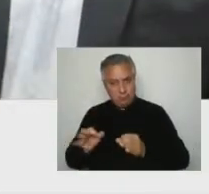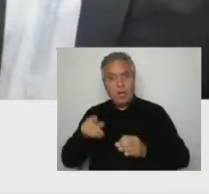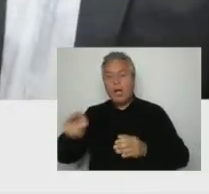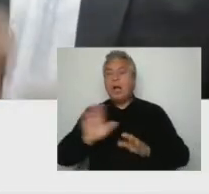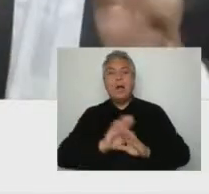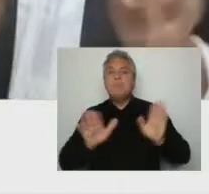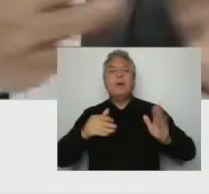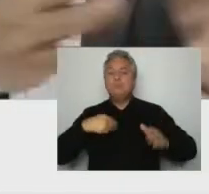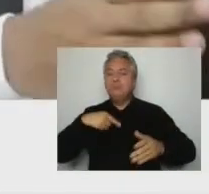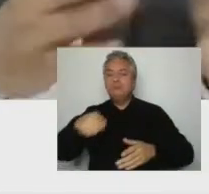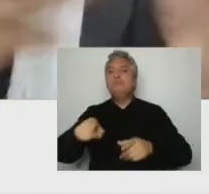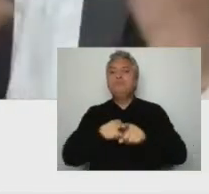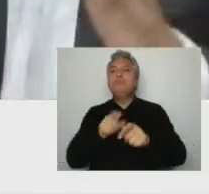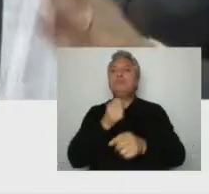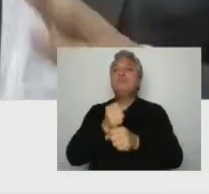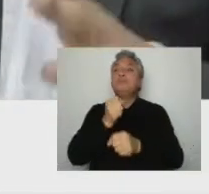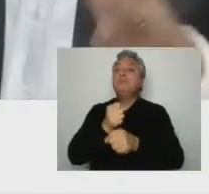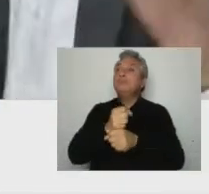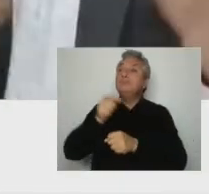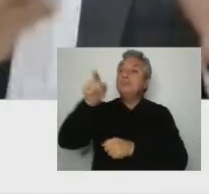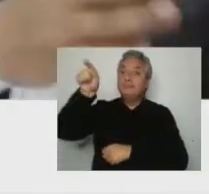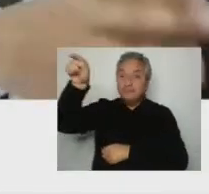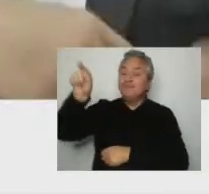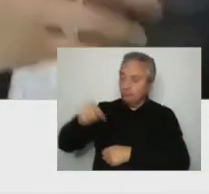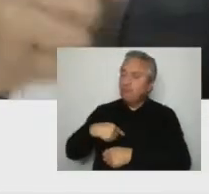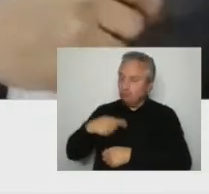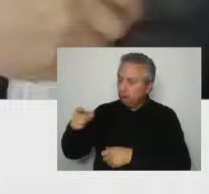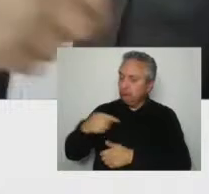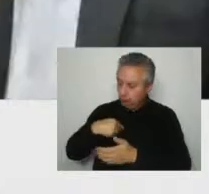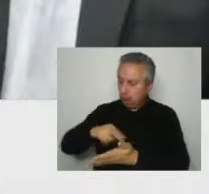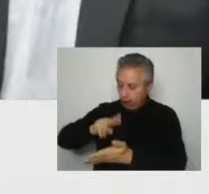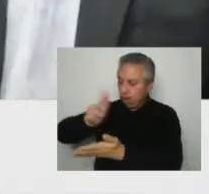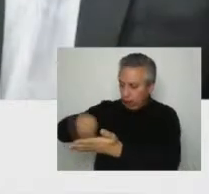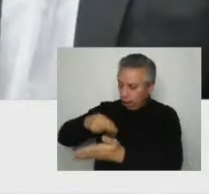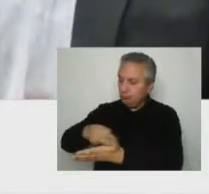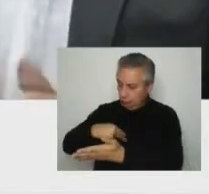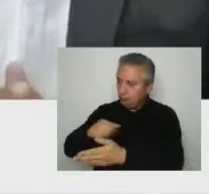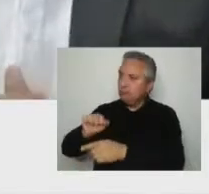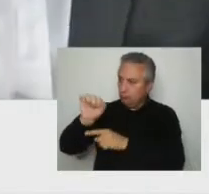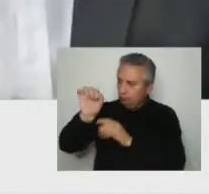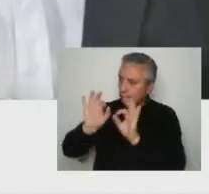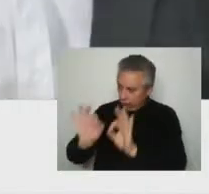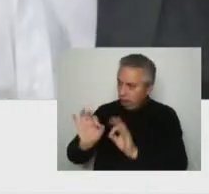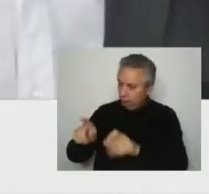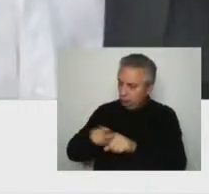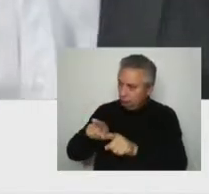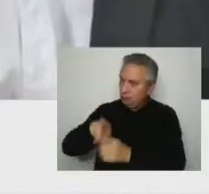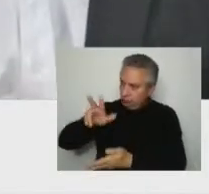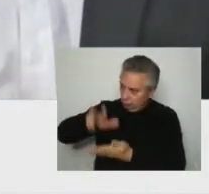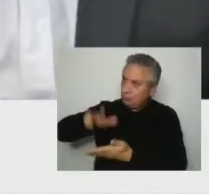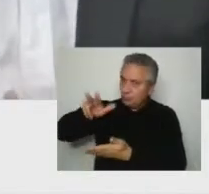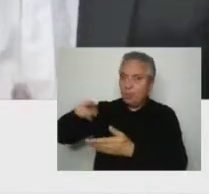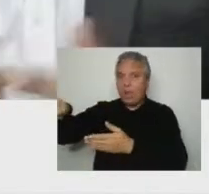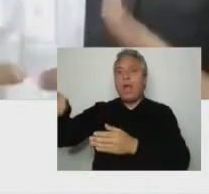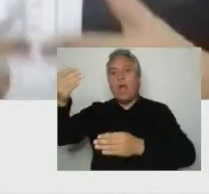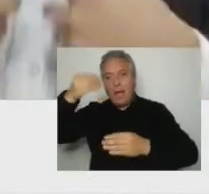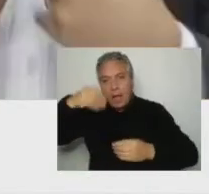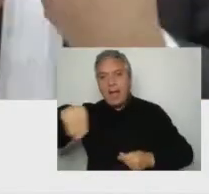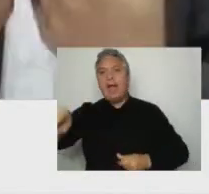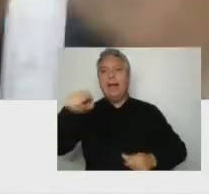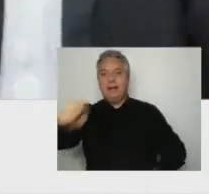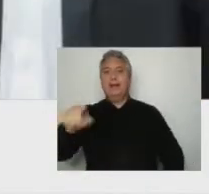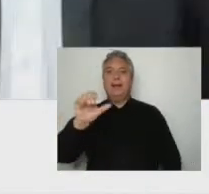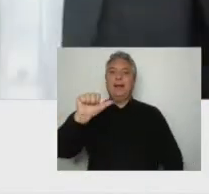to sign up the informal individuals. In the formal sector, it's quite simple. You just need to let your employer know that you're